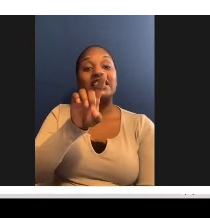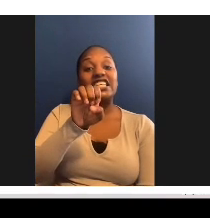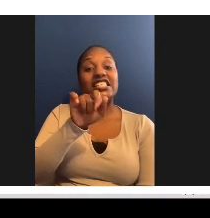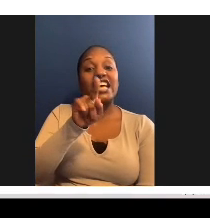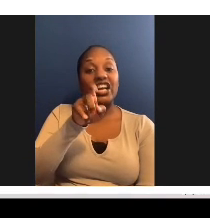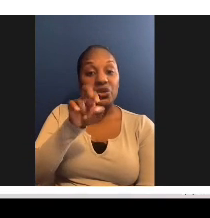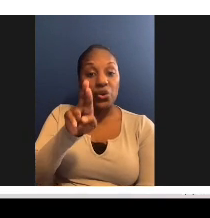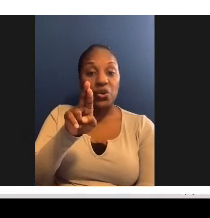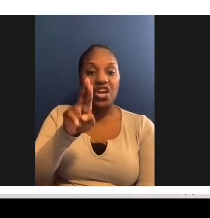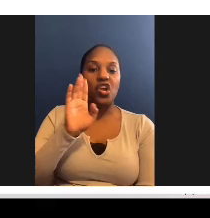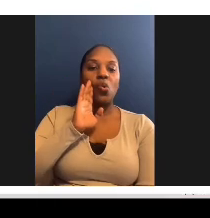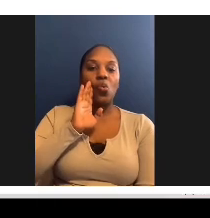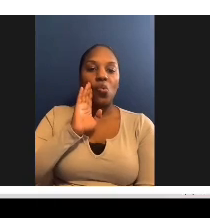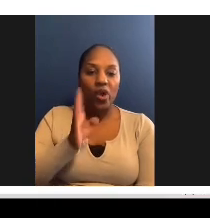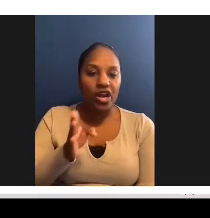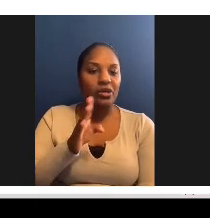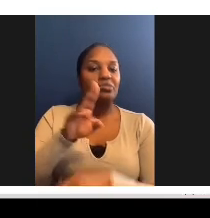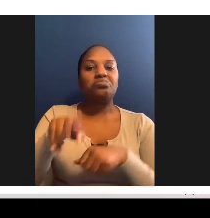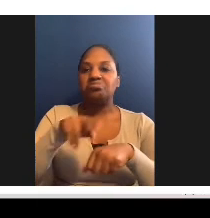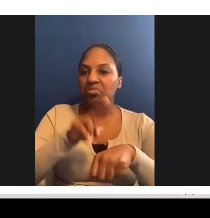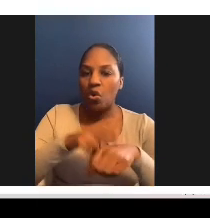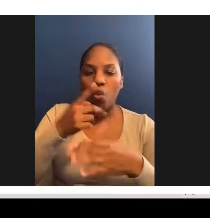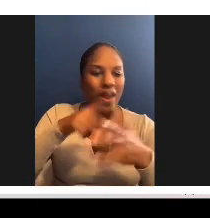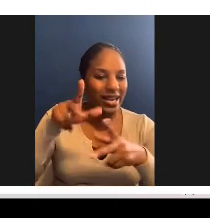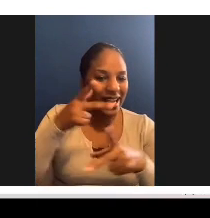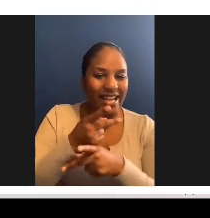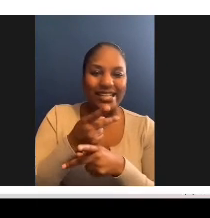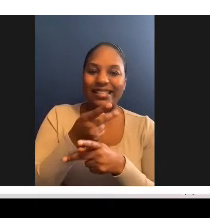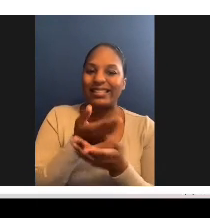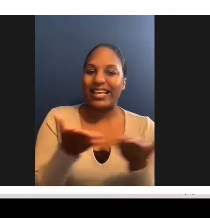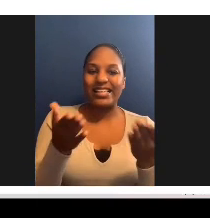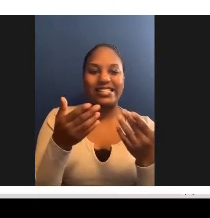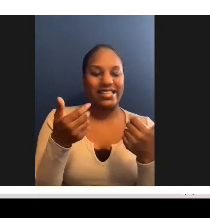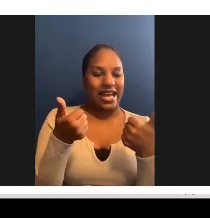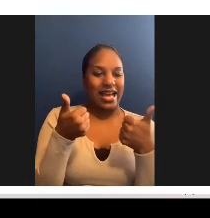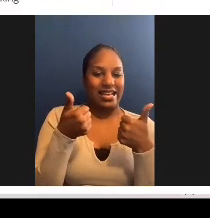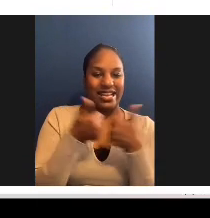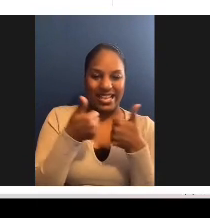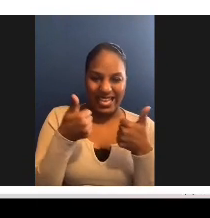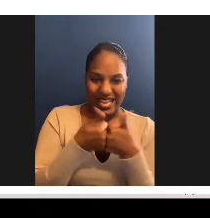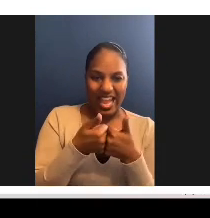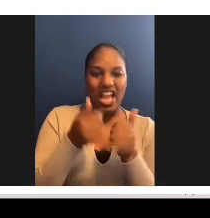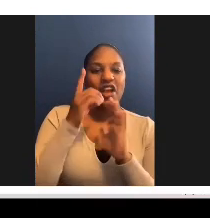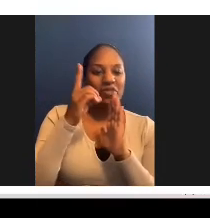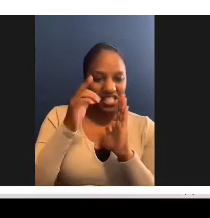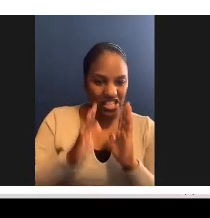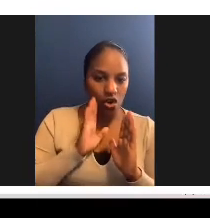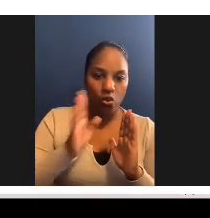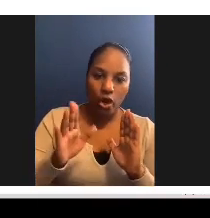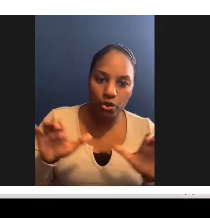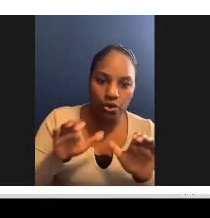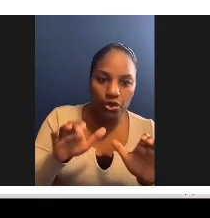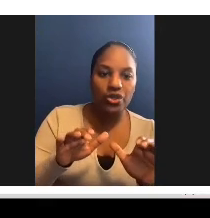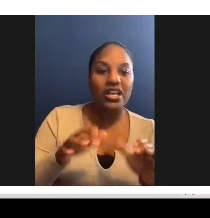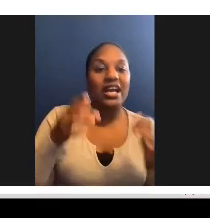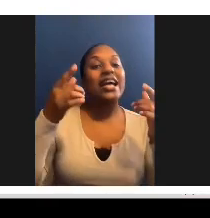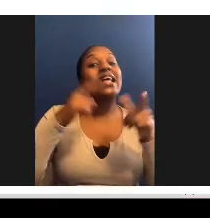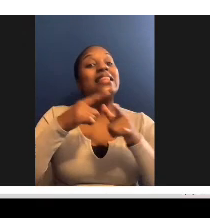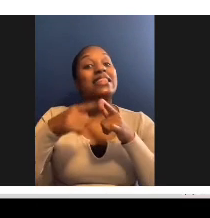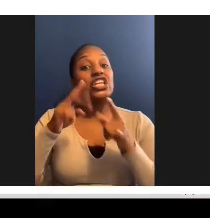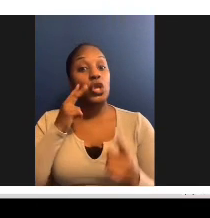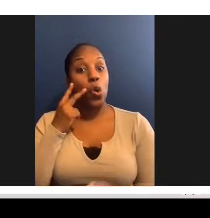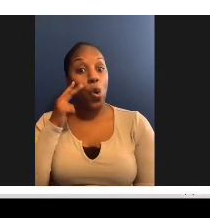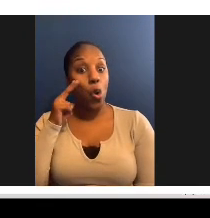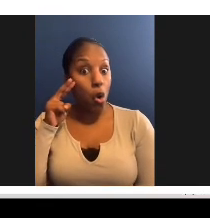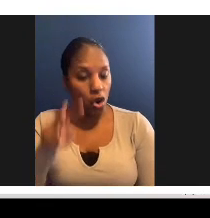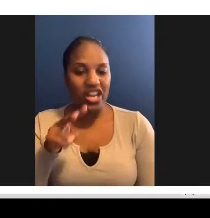you about, of course, what kind of things that a game designer would do. If you look at the color coordination, of course, it's the